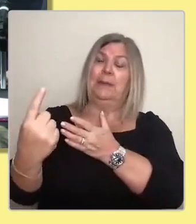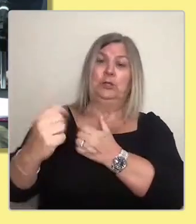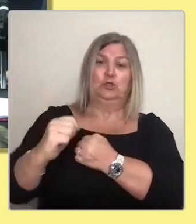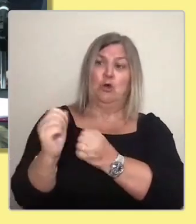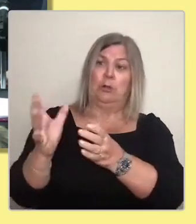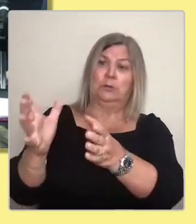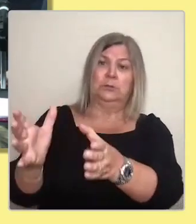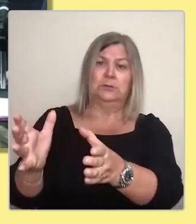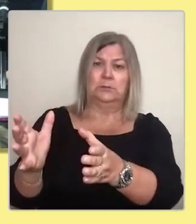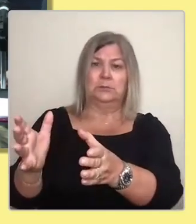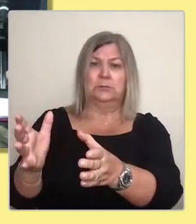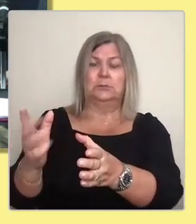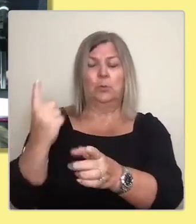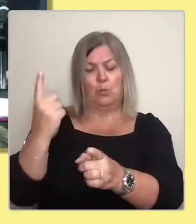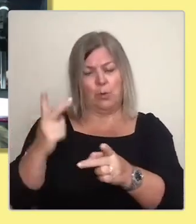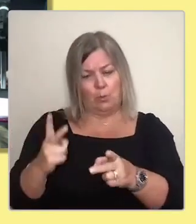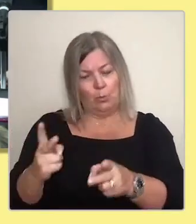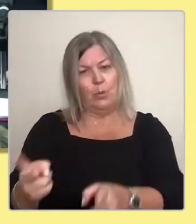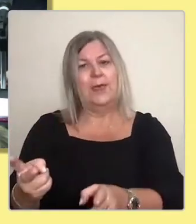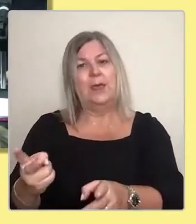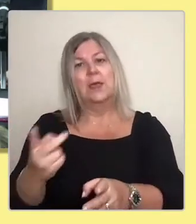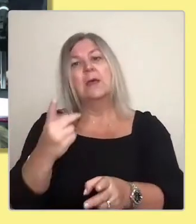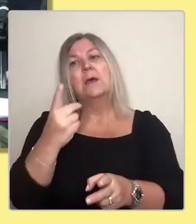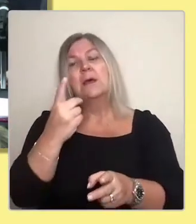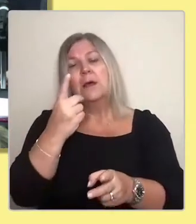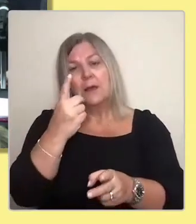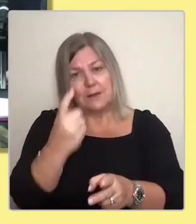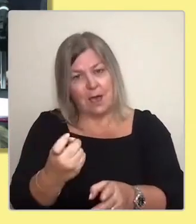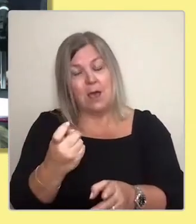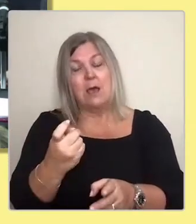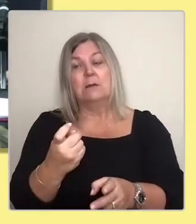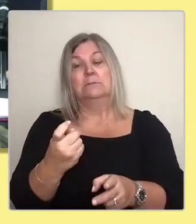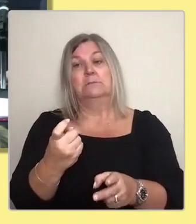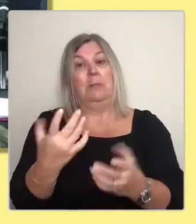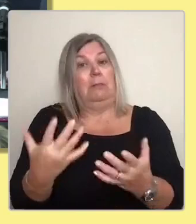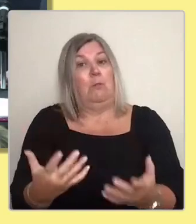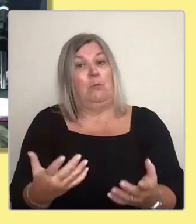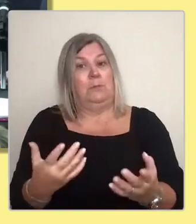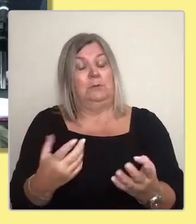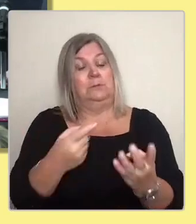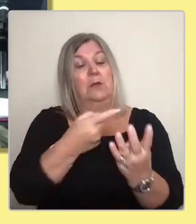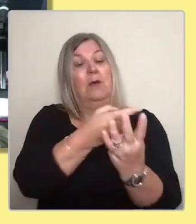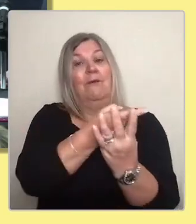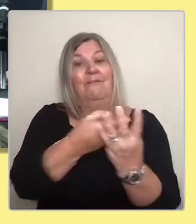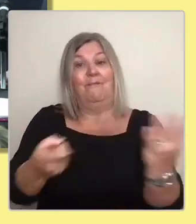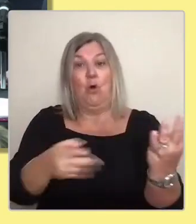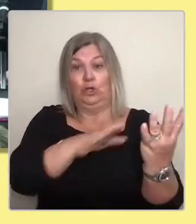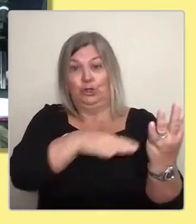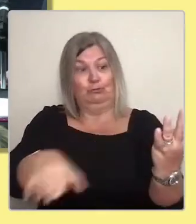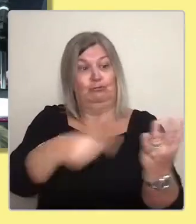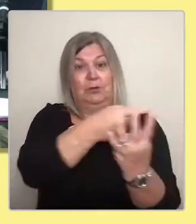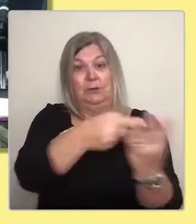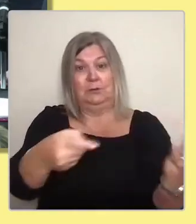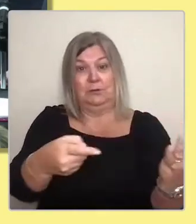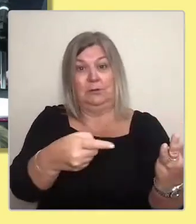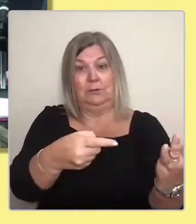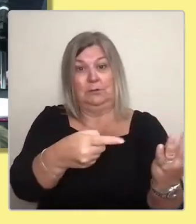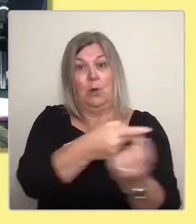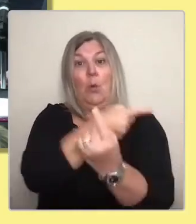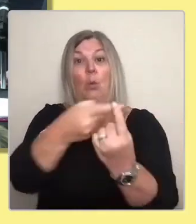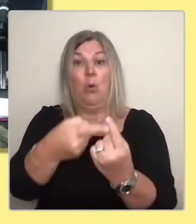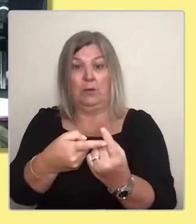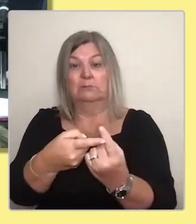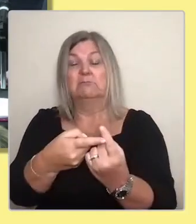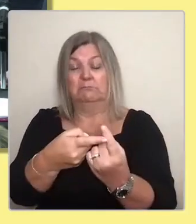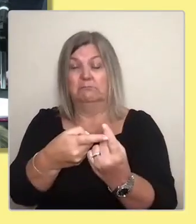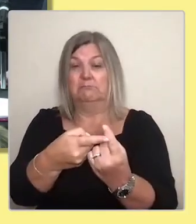way that we will eradicate the fact that one in four children today live in poverty. It's the only way that we